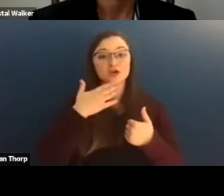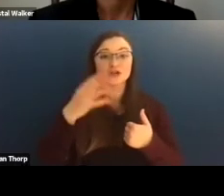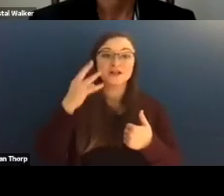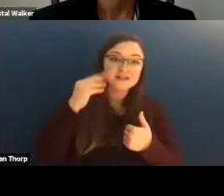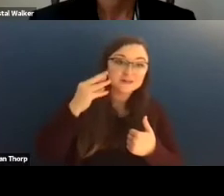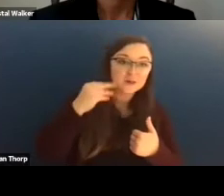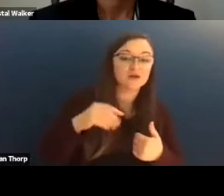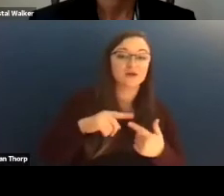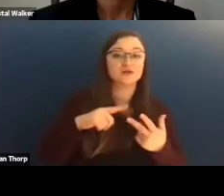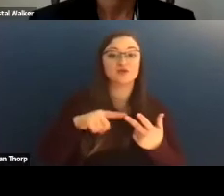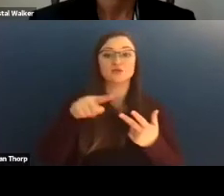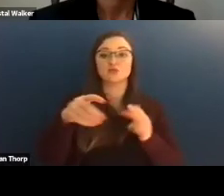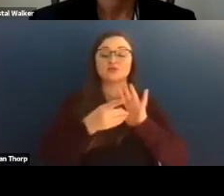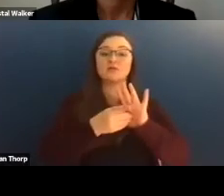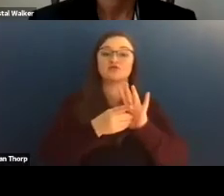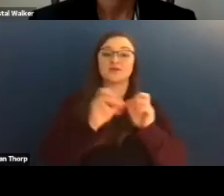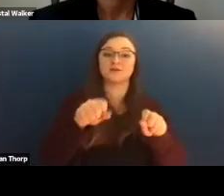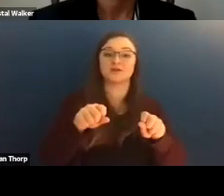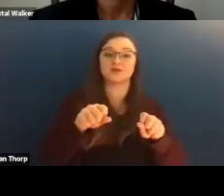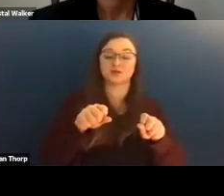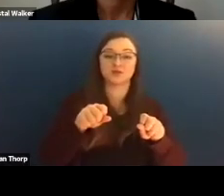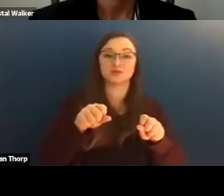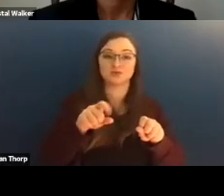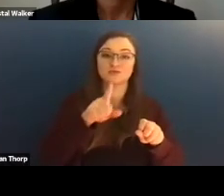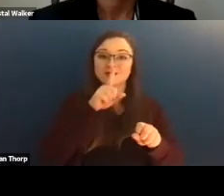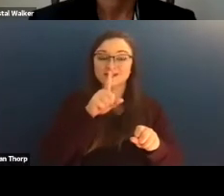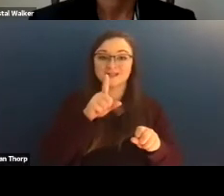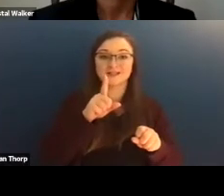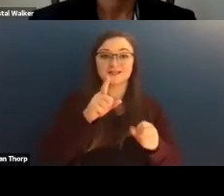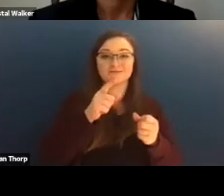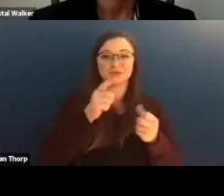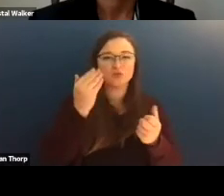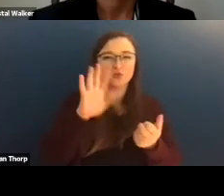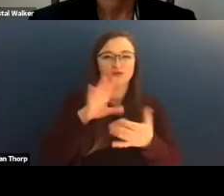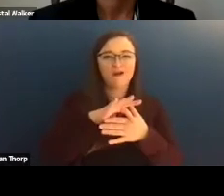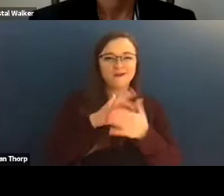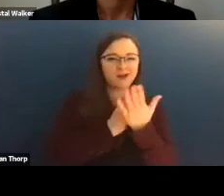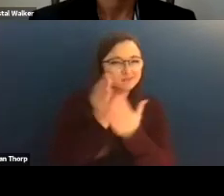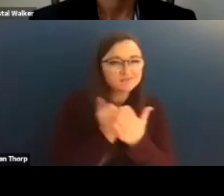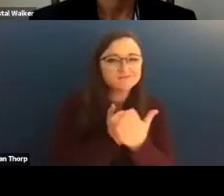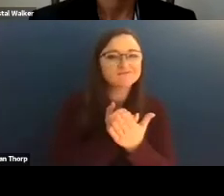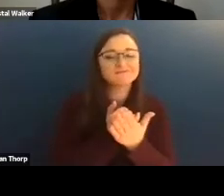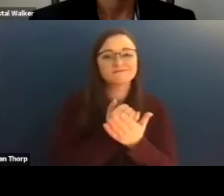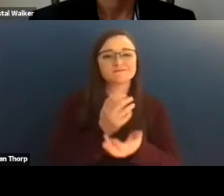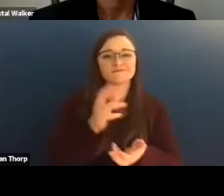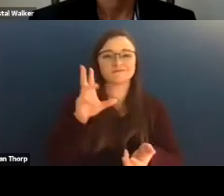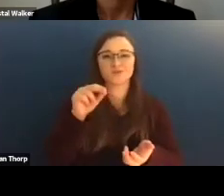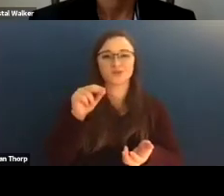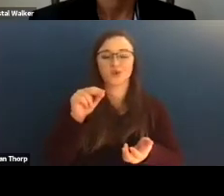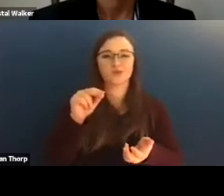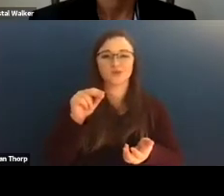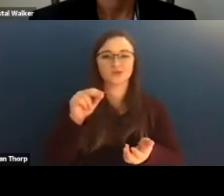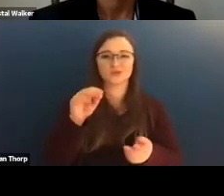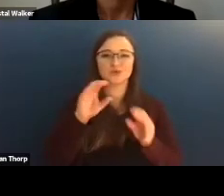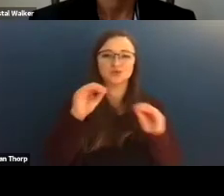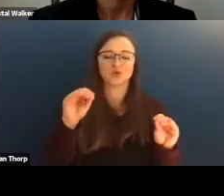experiences, you demonstrate an ability to master the content on whatever standardized exam there is, then no, there's no disadvantage.